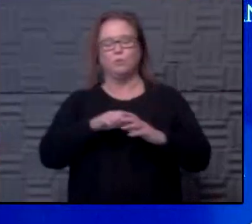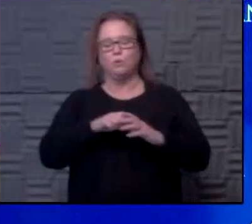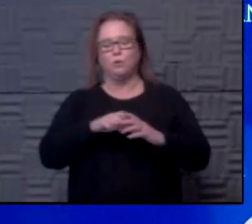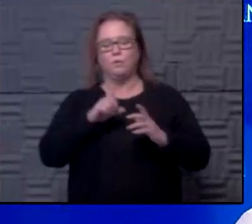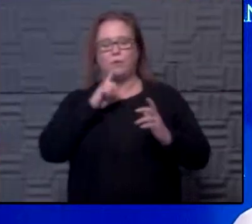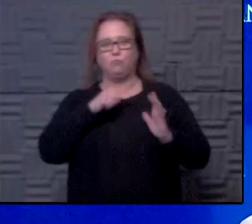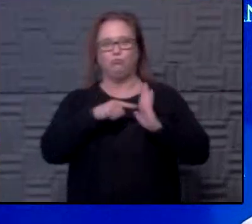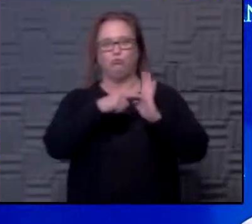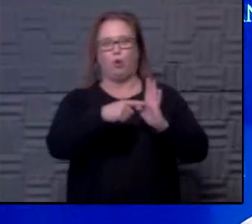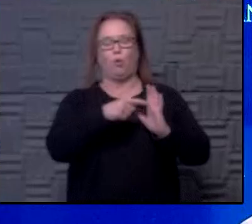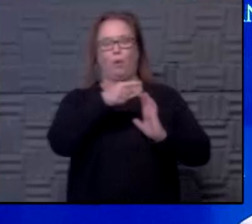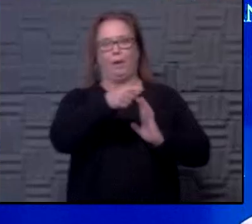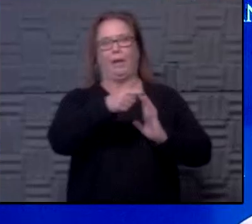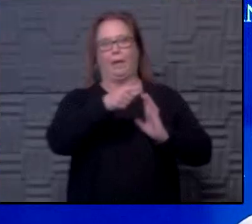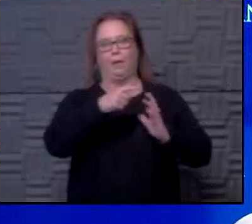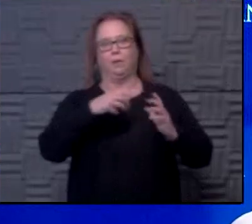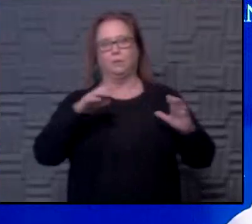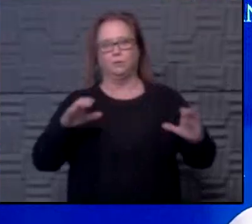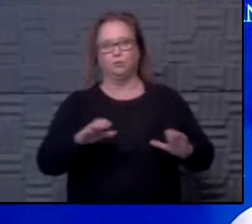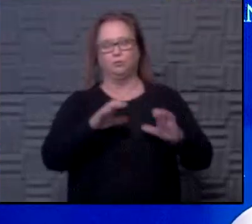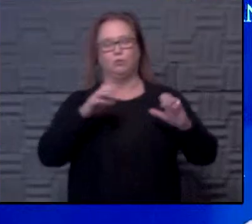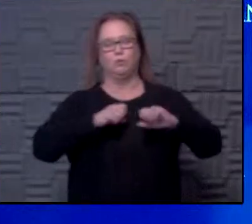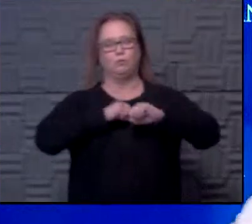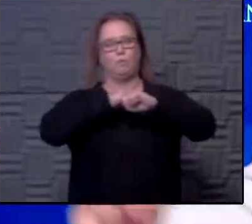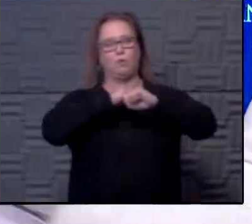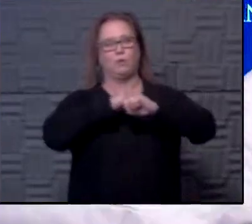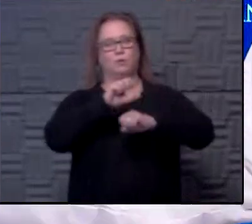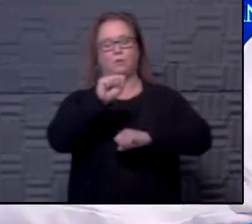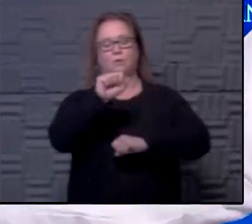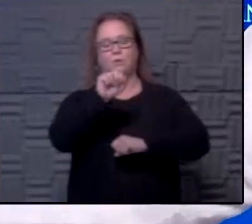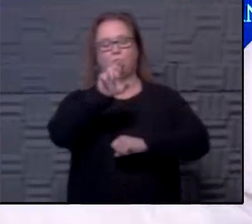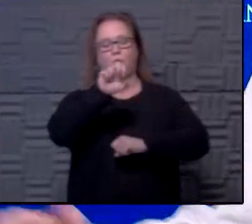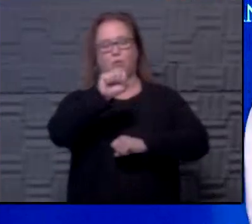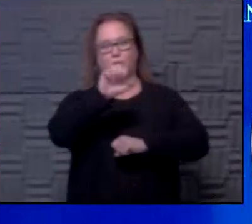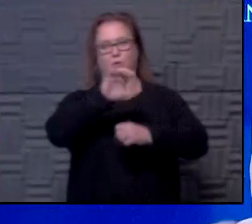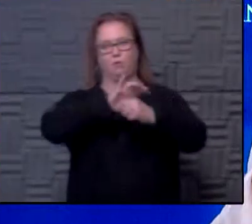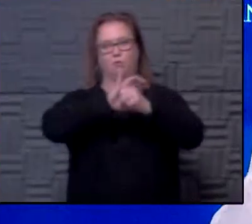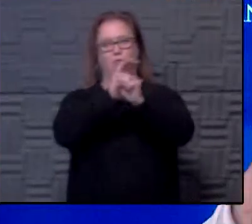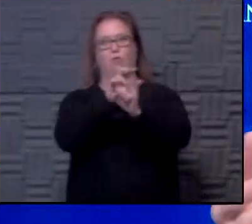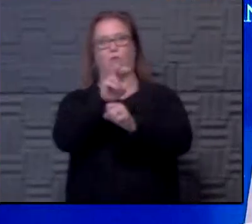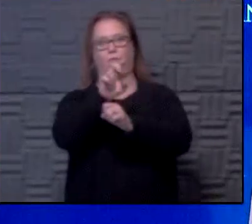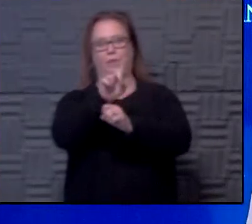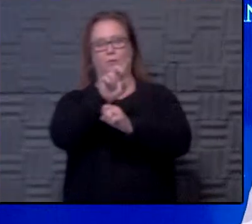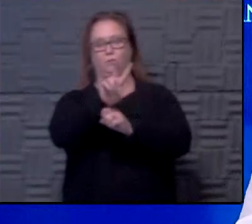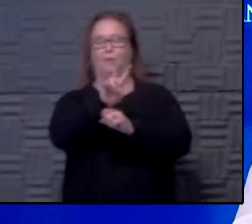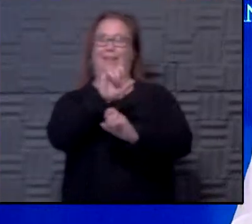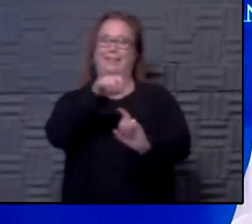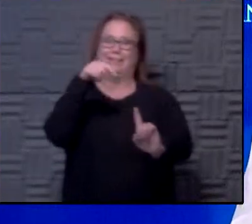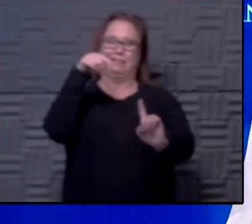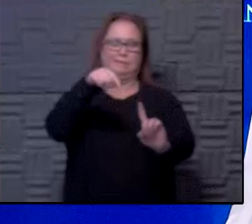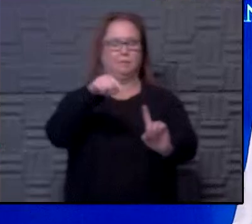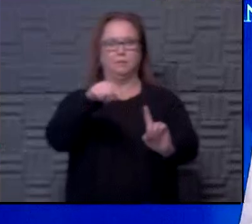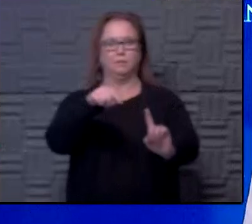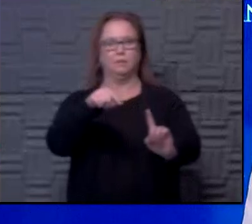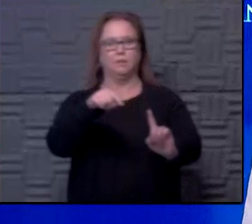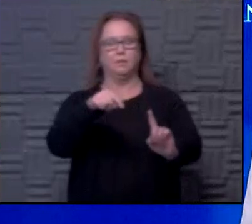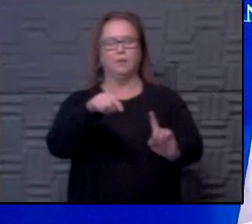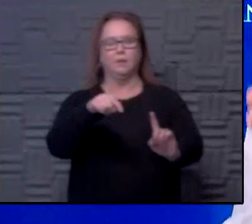strong activity against SARS-CoV-2, Yes. which would be great, right? Yeah. I mean, that